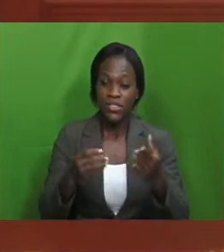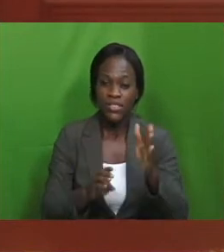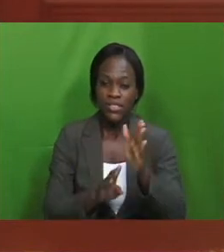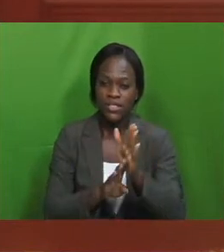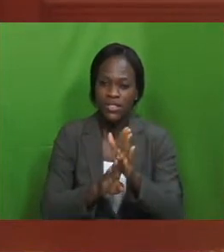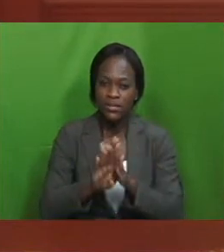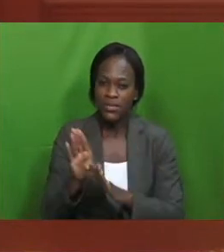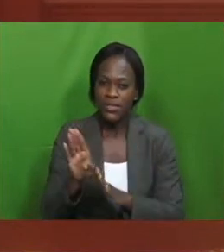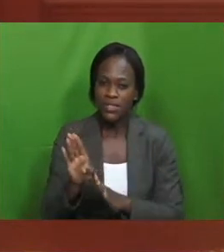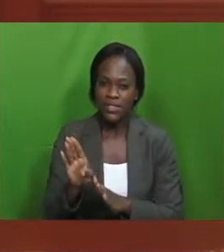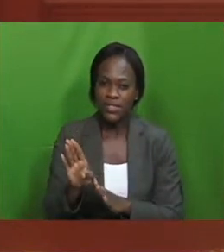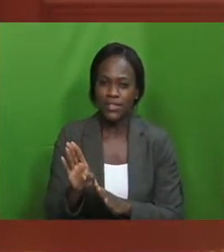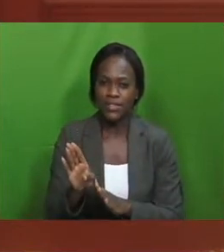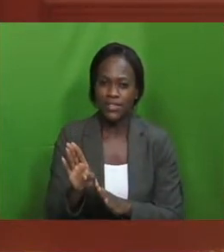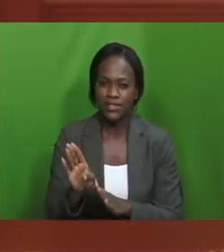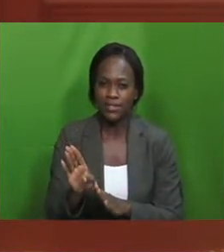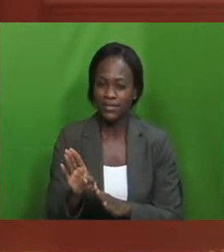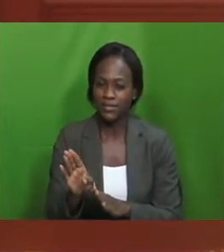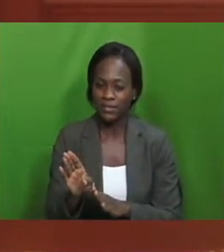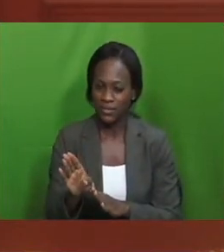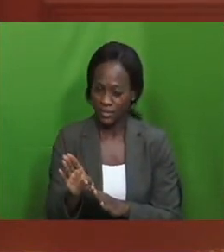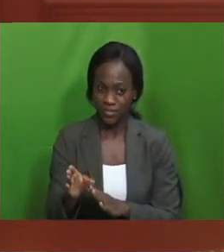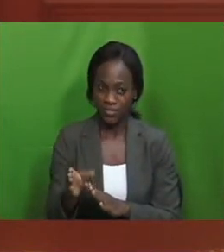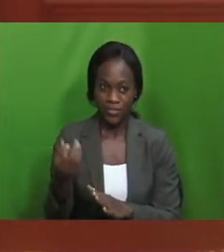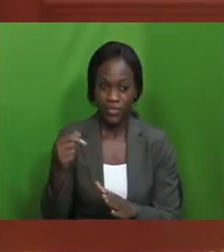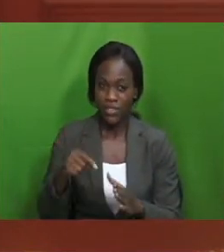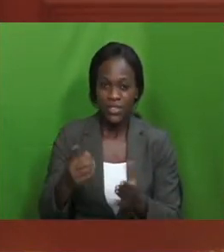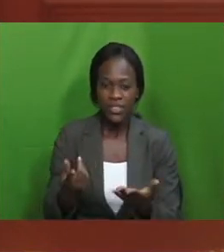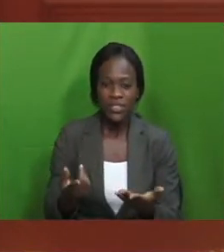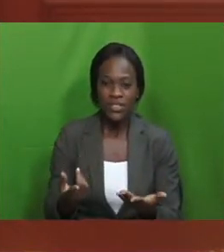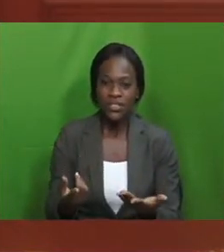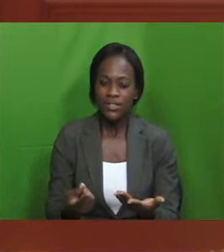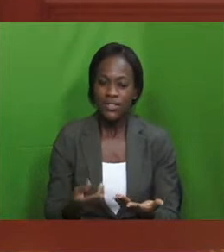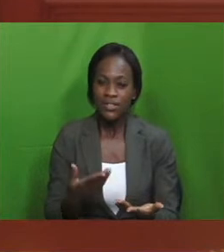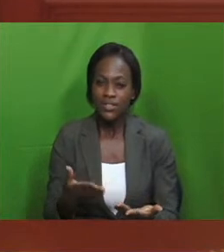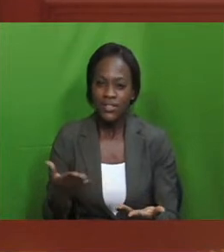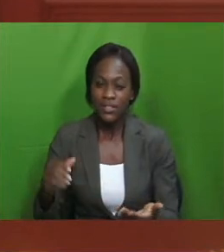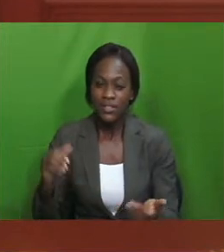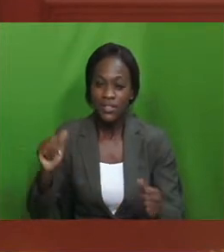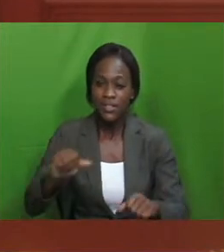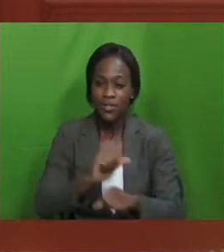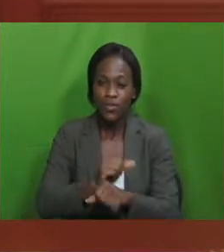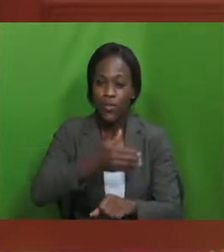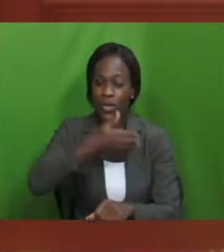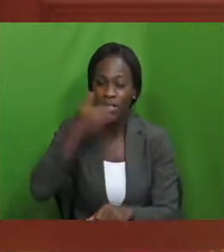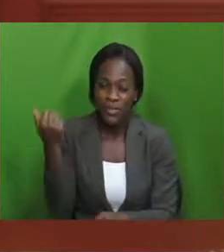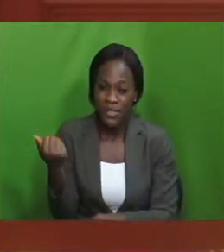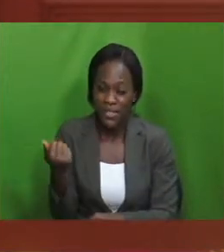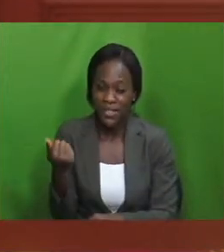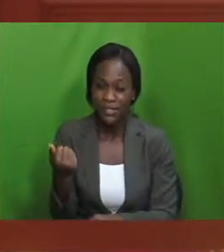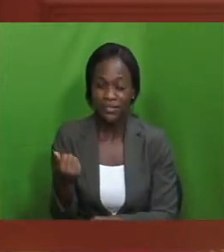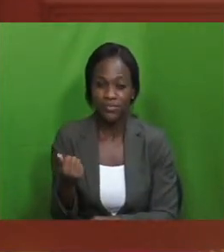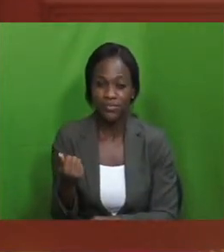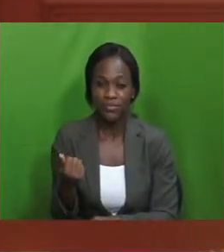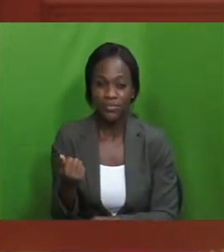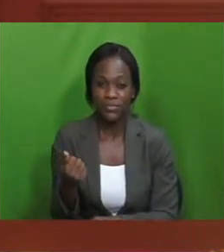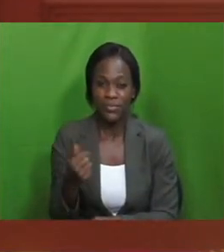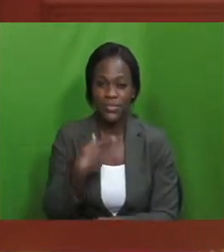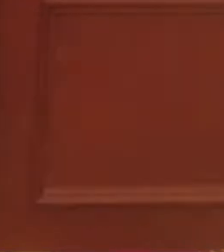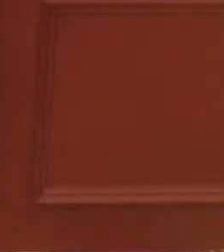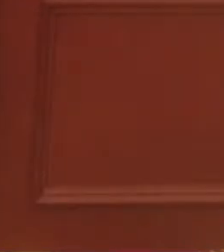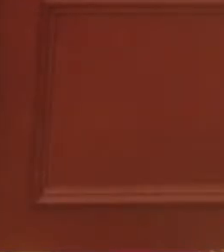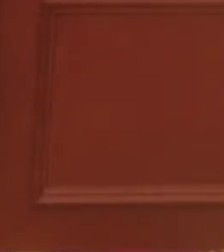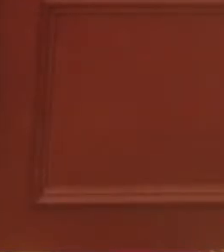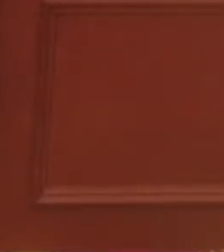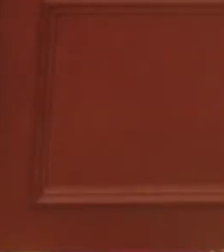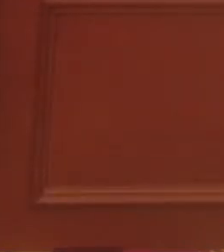that the economic indicators for these key sectors perform better. And Mr. Speaker, I repeat, key